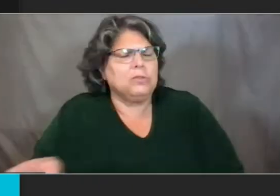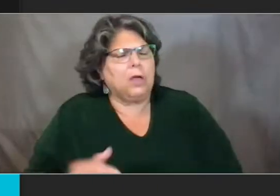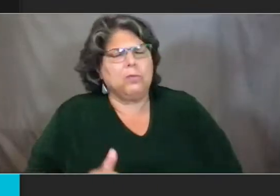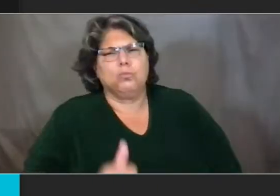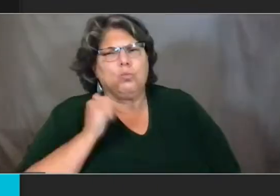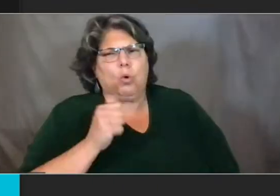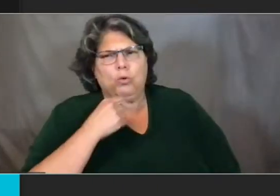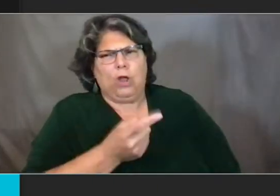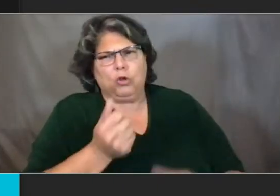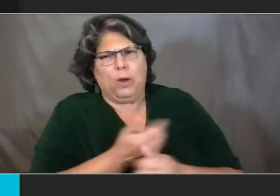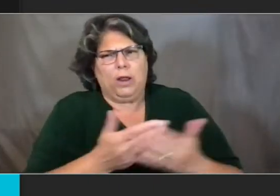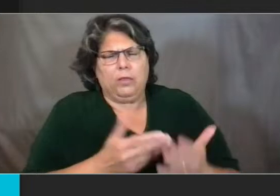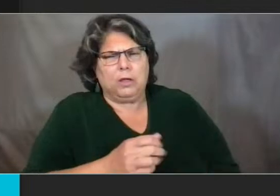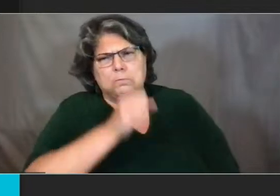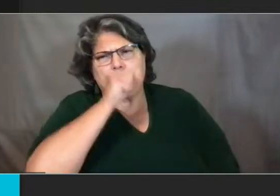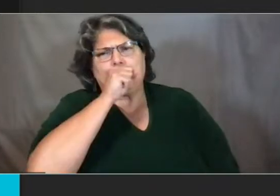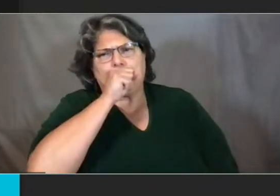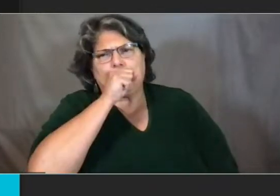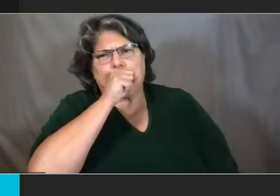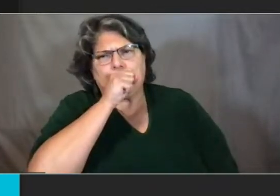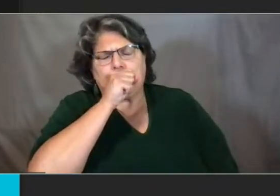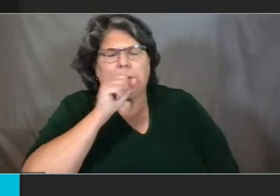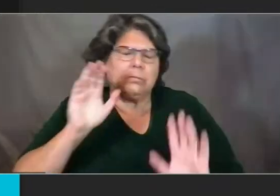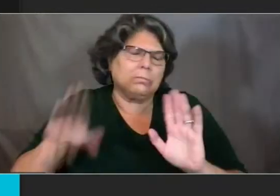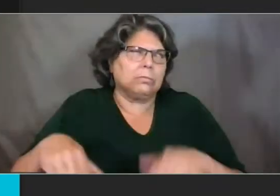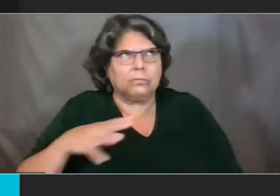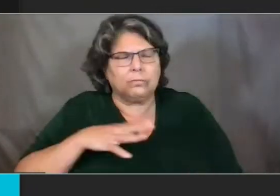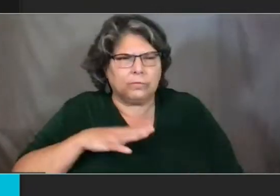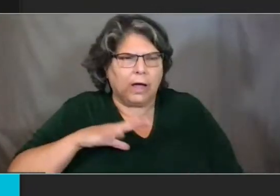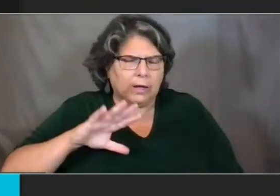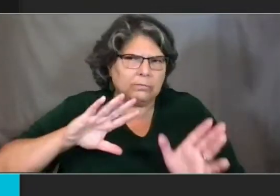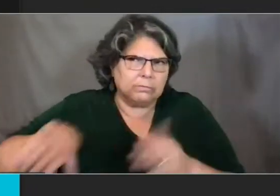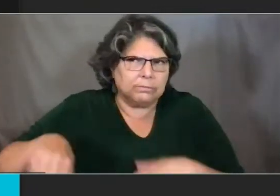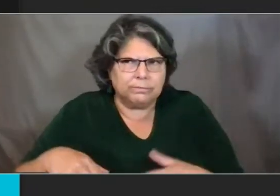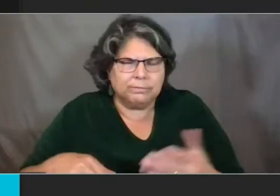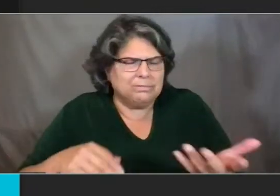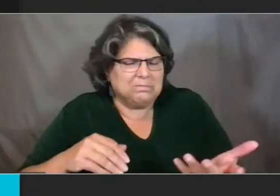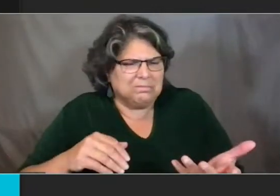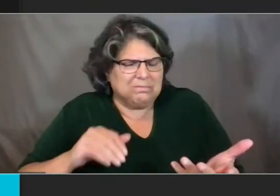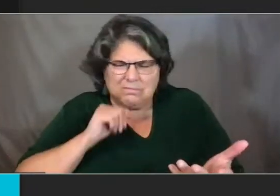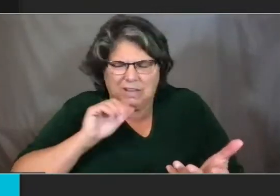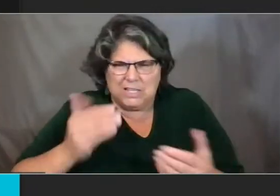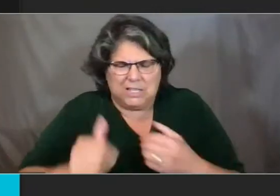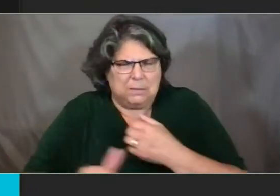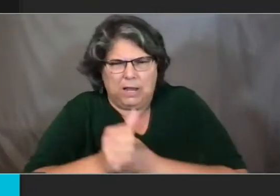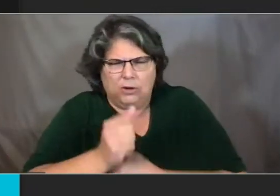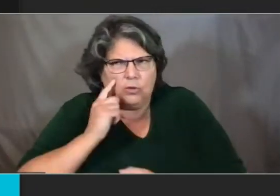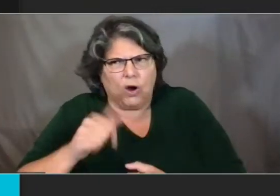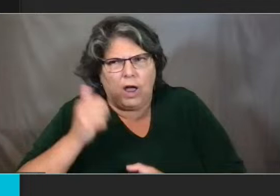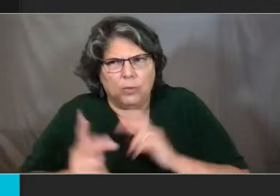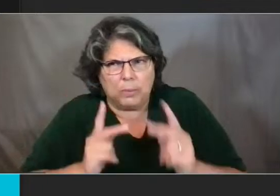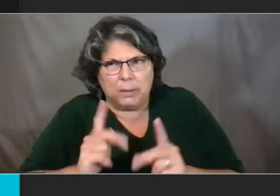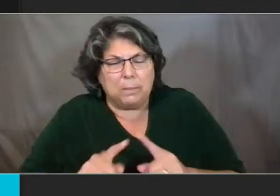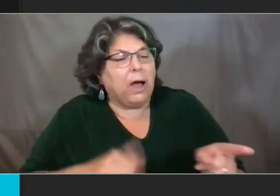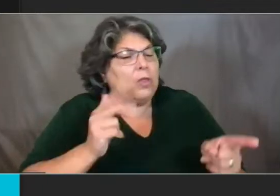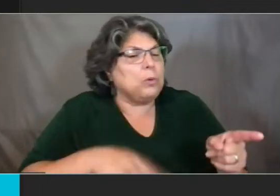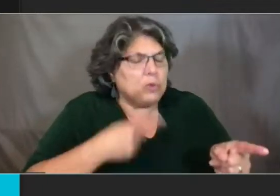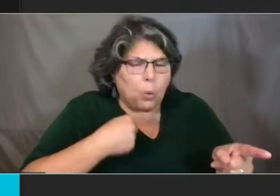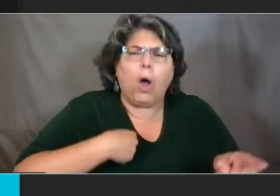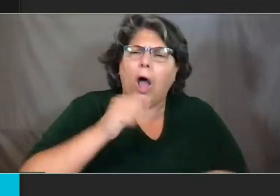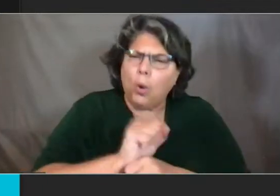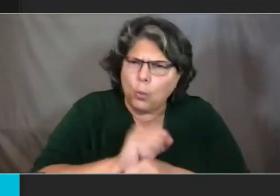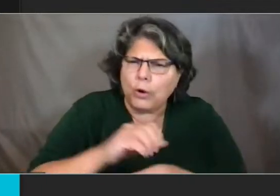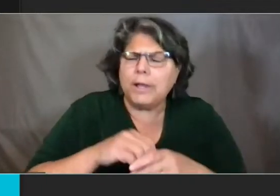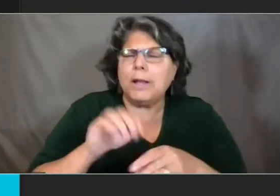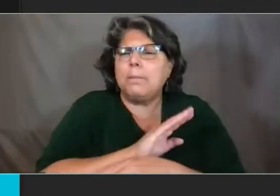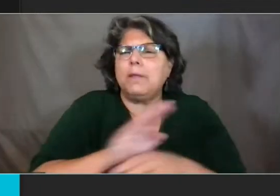information, we're going to let that go. You know, I mean, there's no big danger to the public there. But if it's someone who says, well, I work in a busy place,